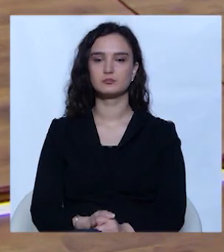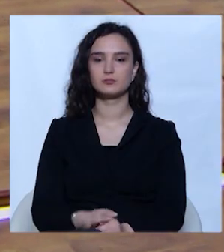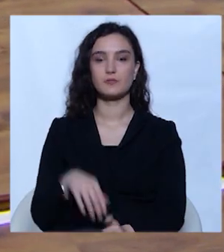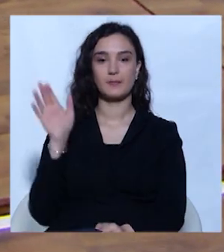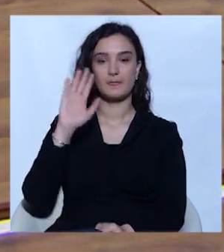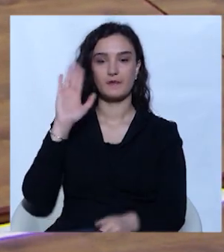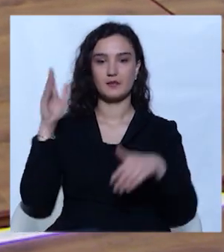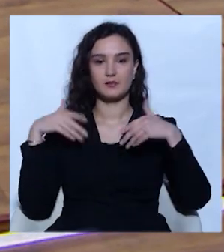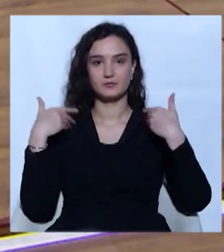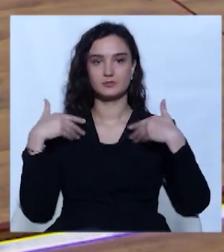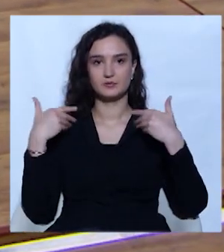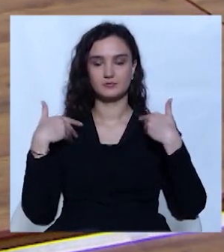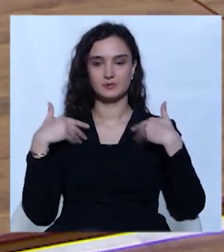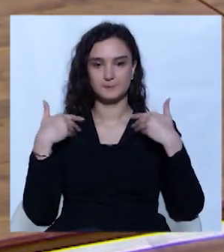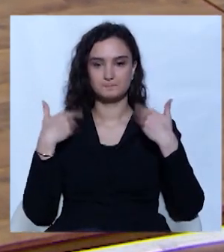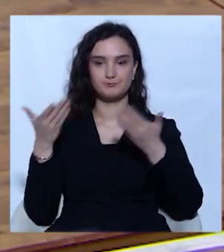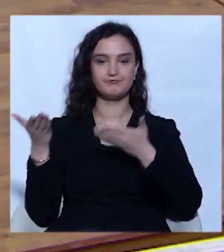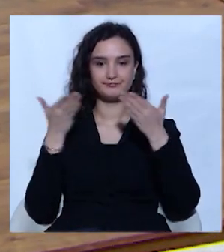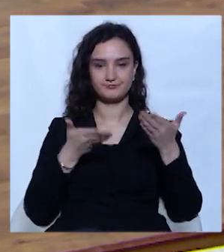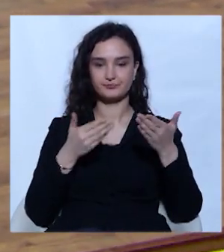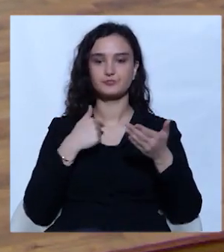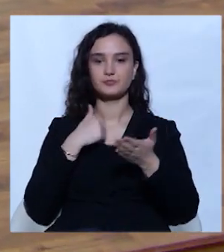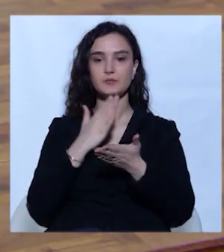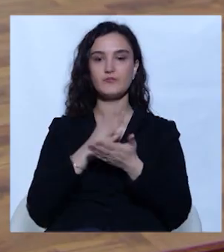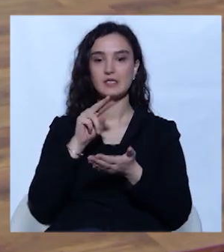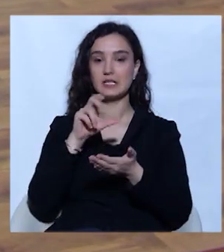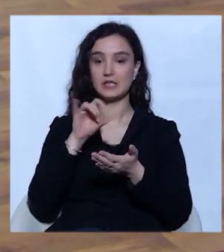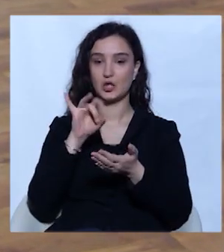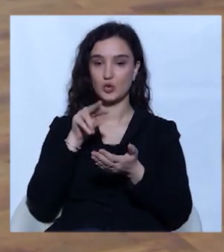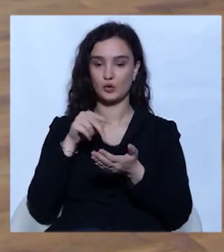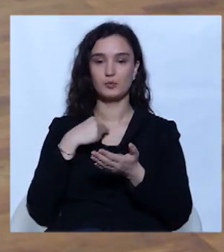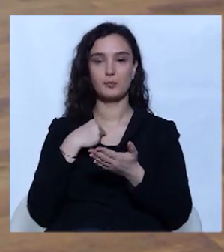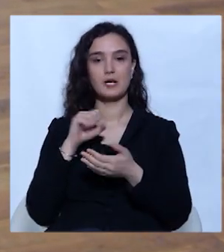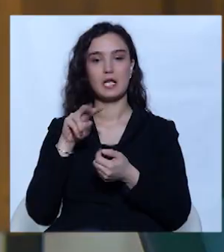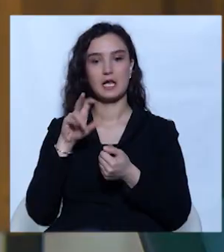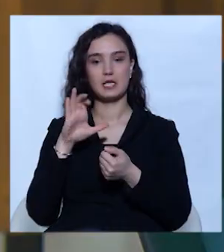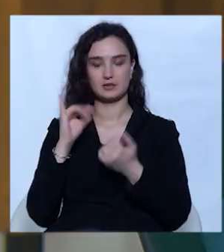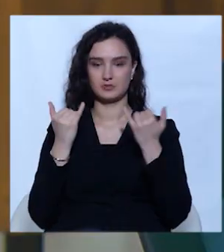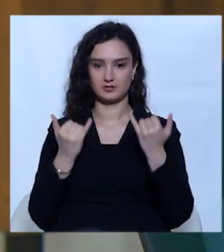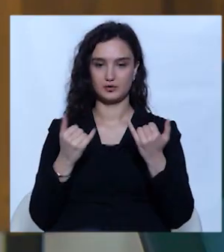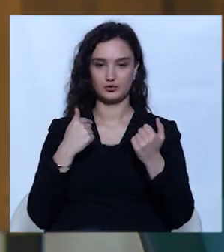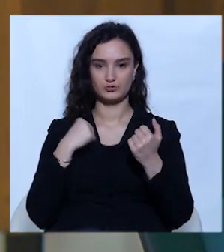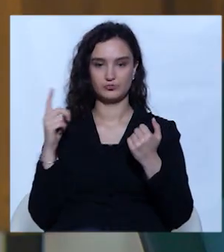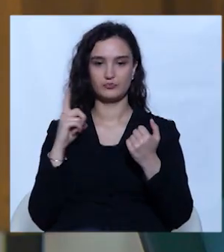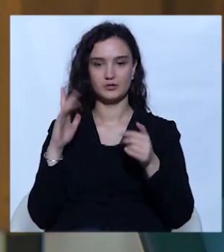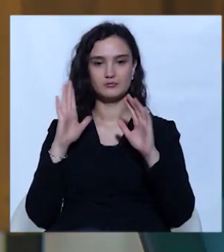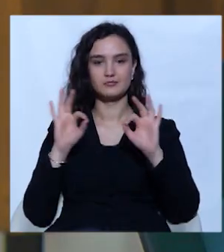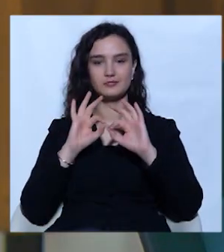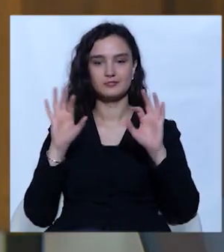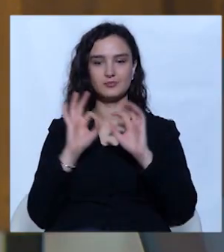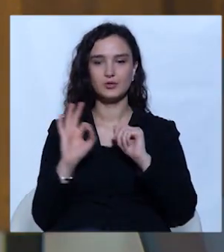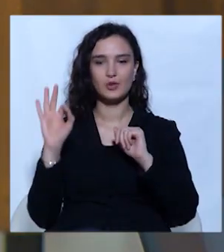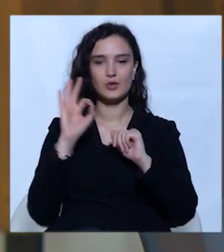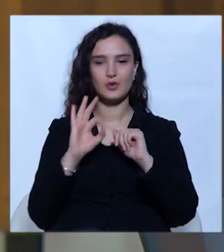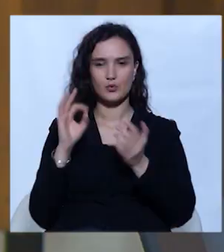Hi there, and welcome to class. I am Mr. Daryl. And I'm Mr. Alex. And today we are going to be talking about